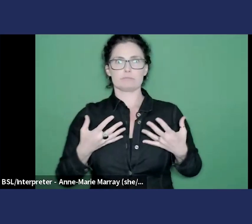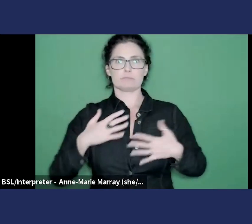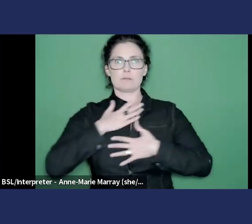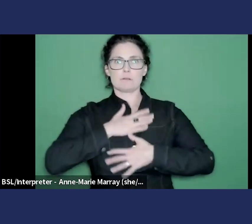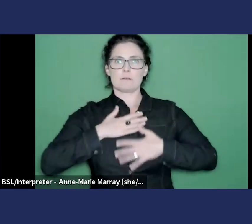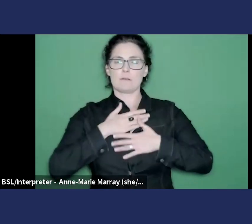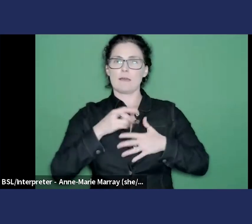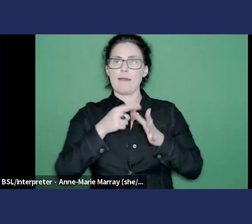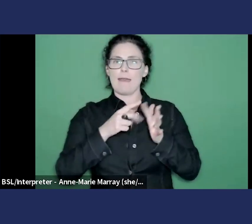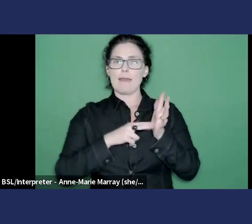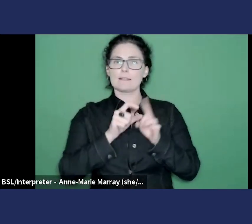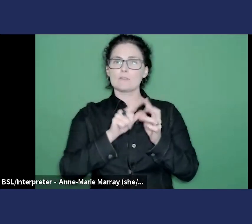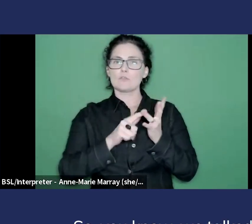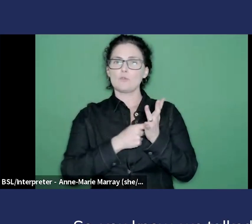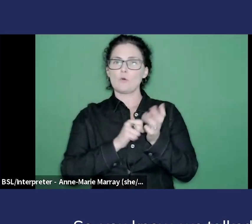endorphins.